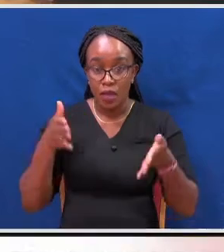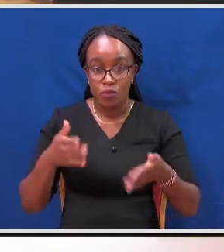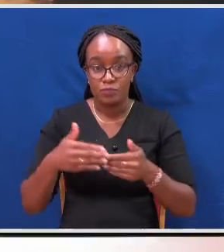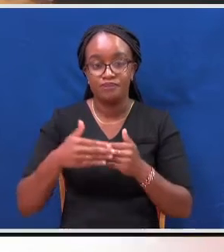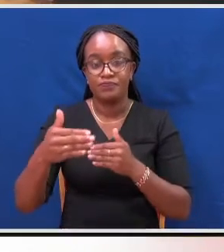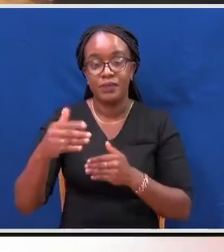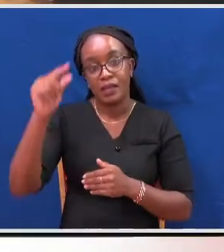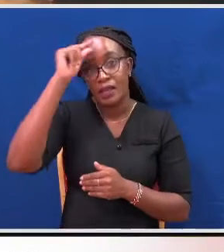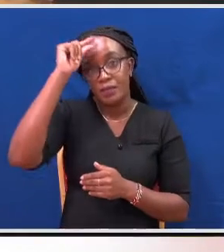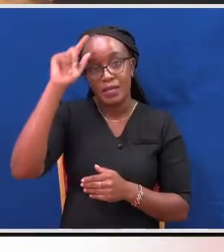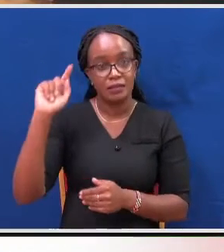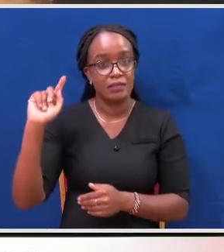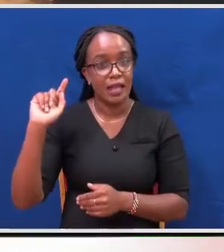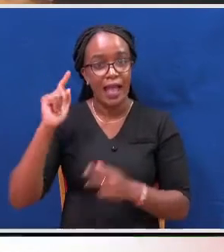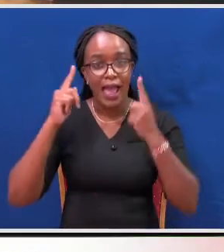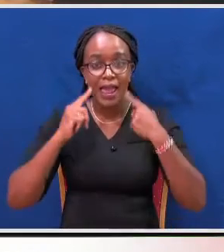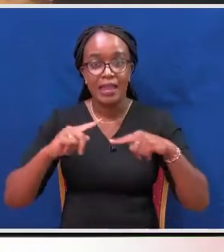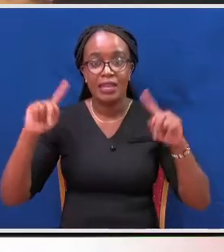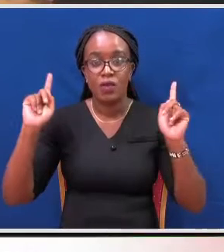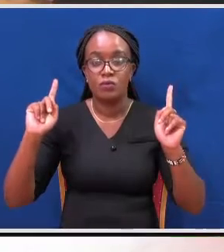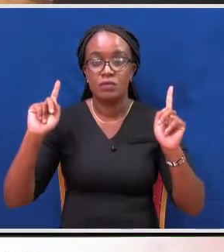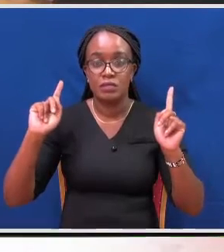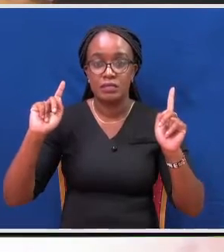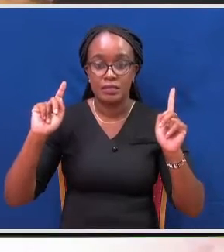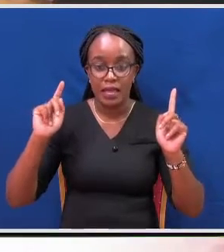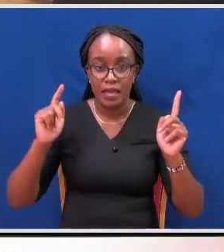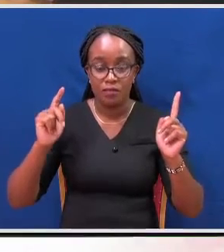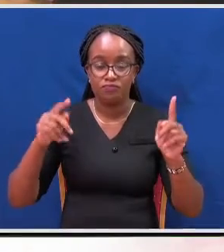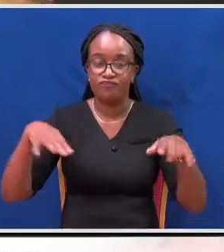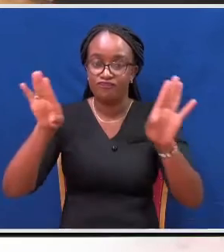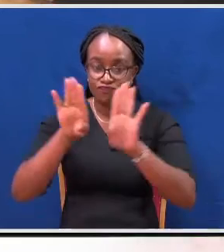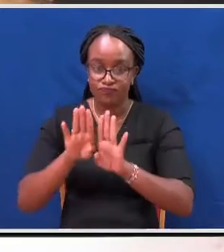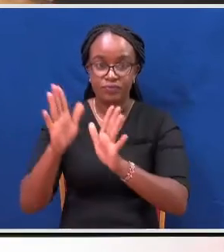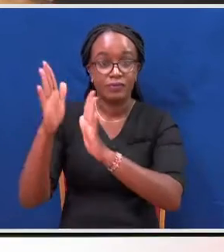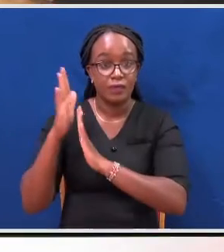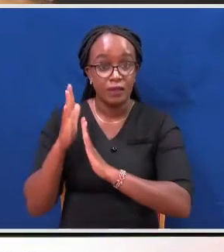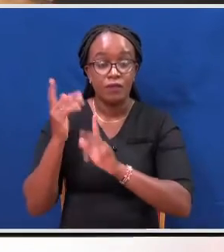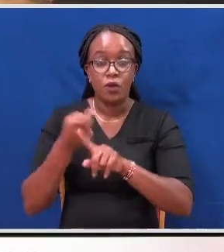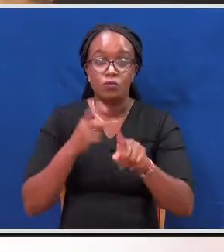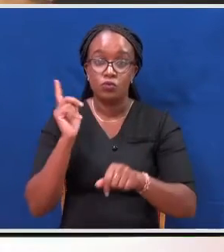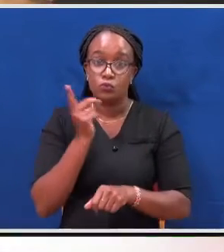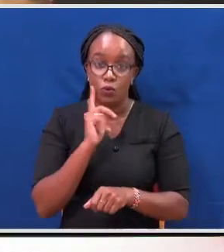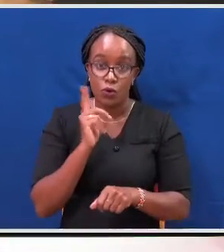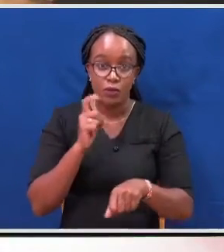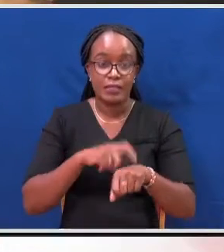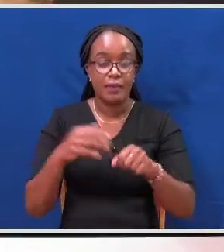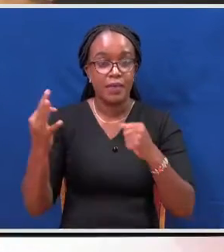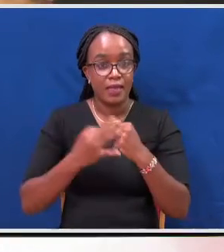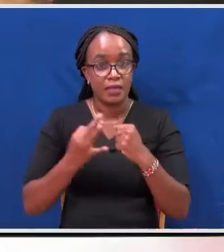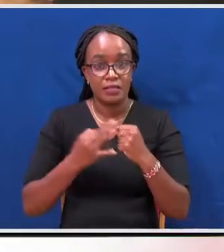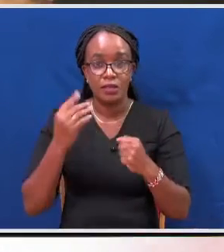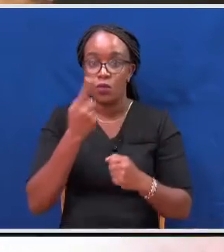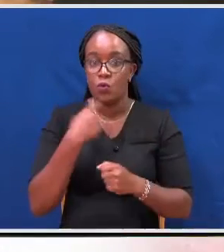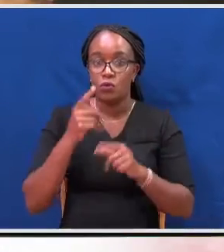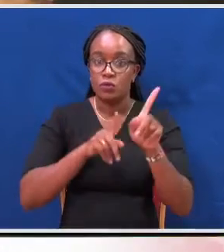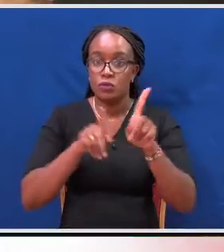Government has announced a curfew and lockdown transition period of until tomorrow 8 p.m. for travelers to move in and out of